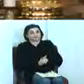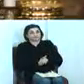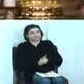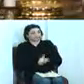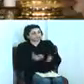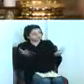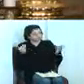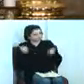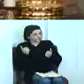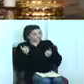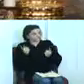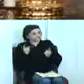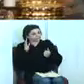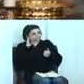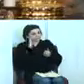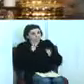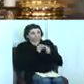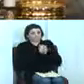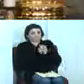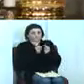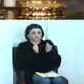come forward, we'll pray with you.